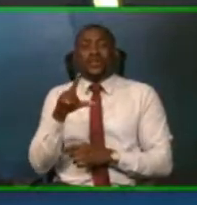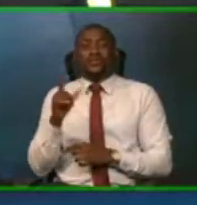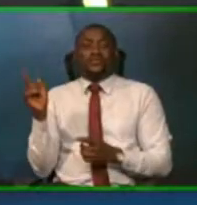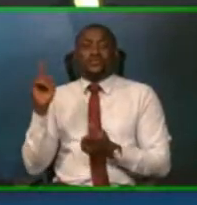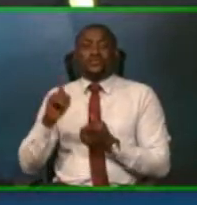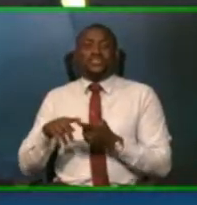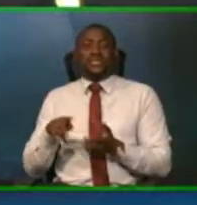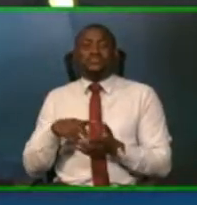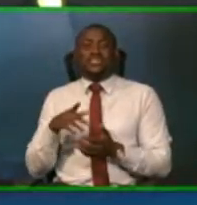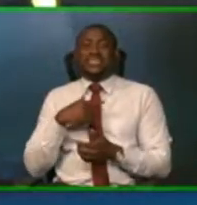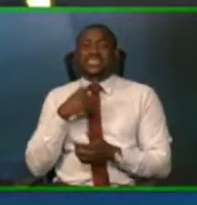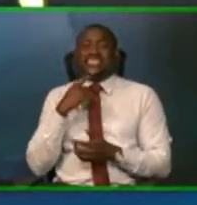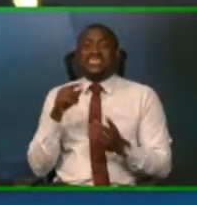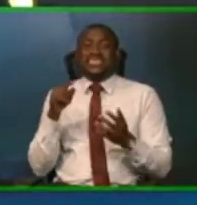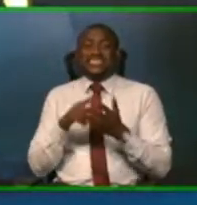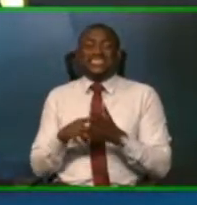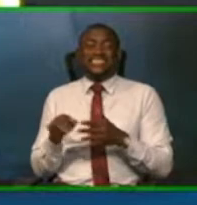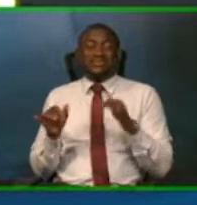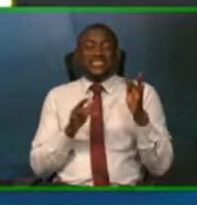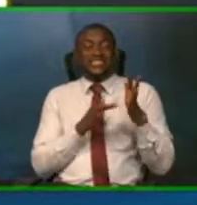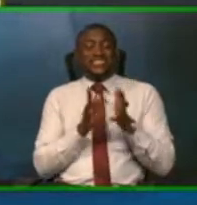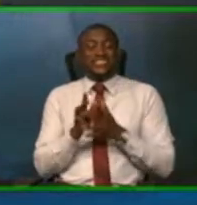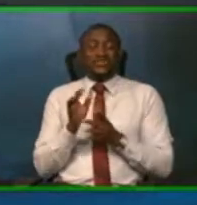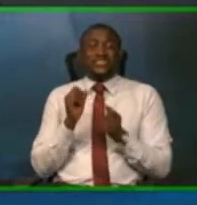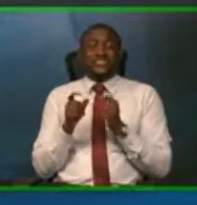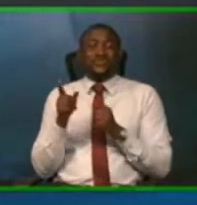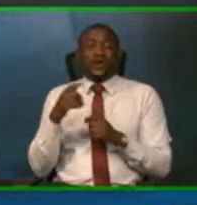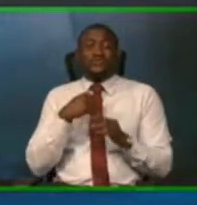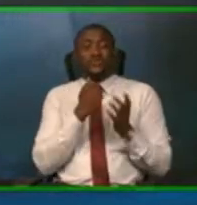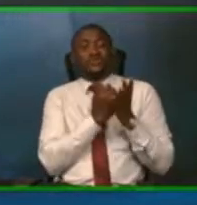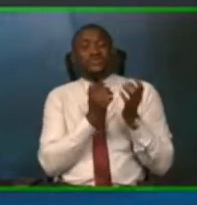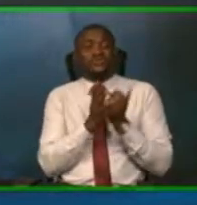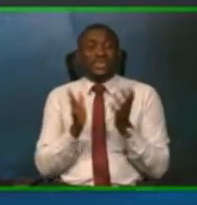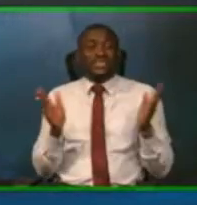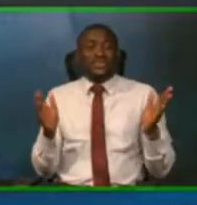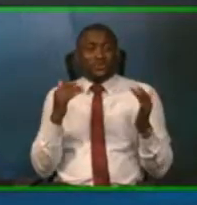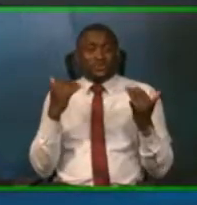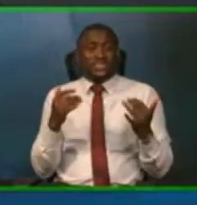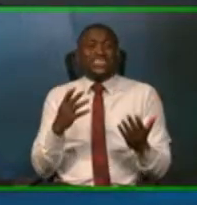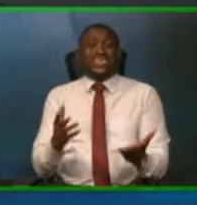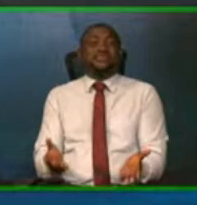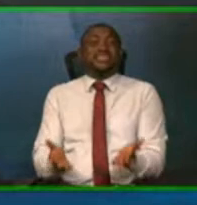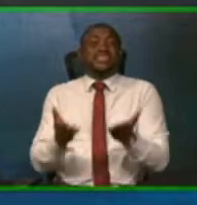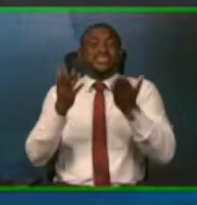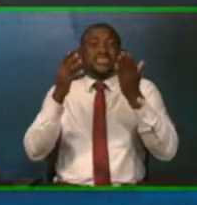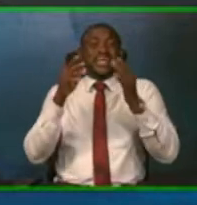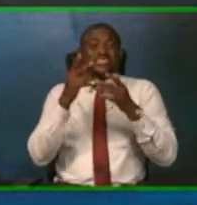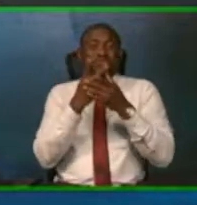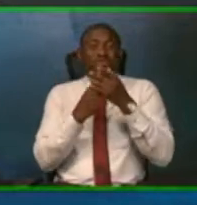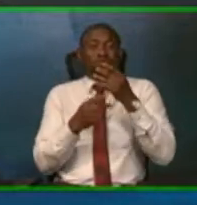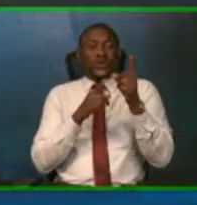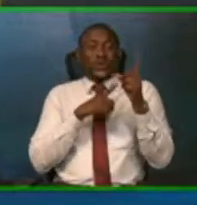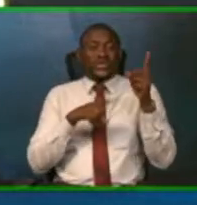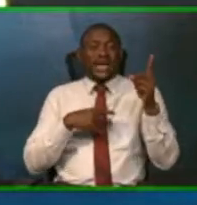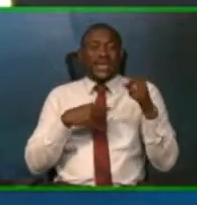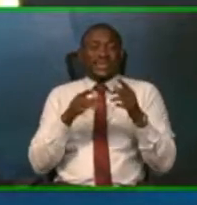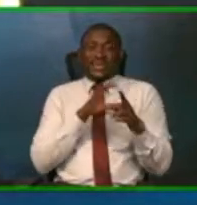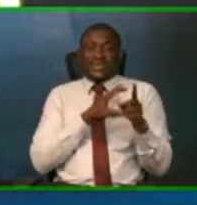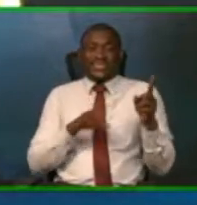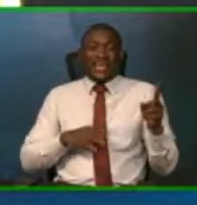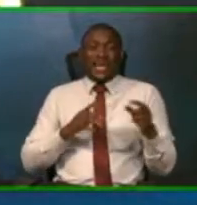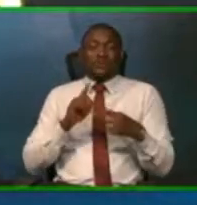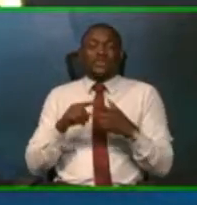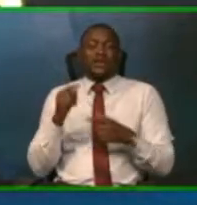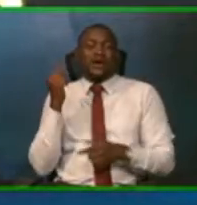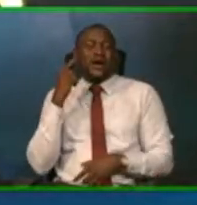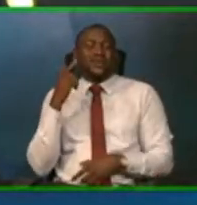psalmist, and he said, this same Jesus whom you have crucified, today he has been exalted as both Lord and Christ. The Bible says when they